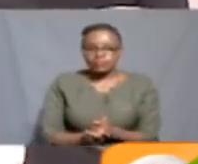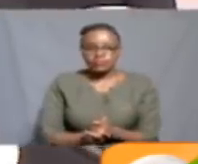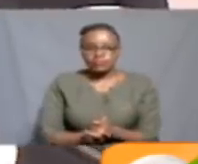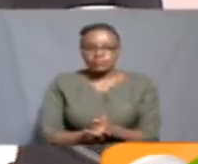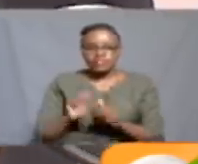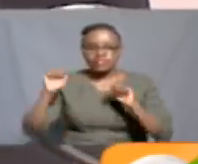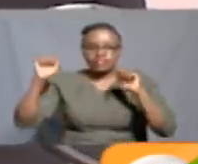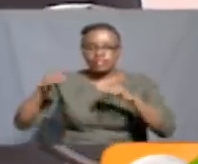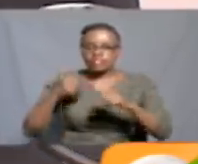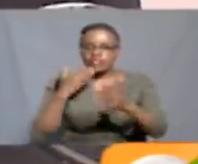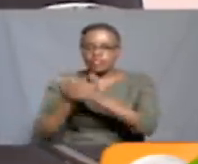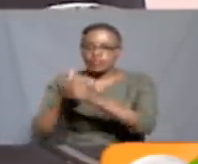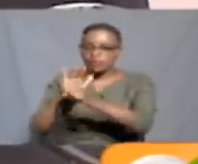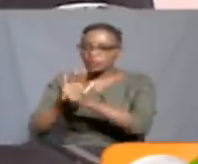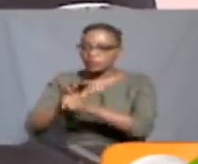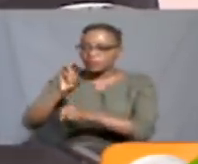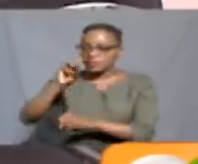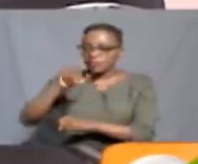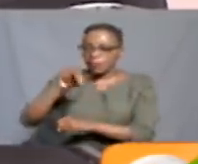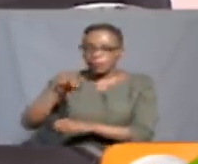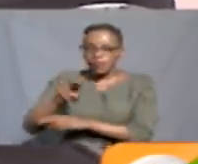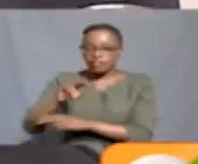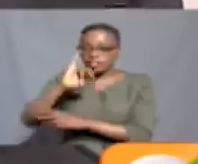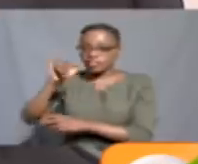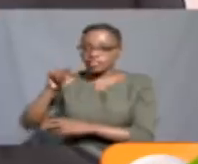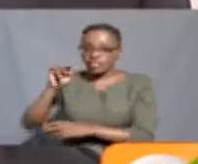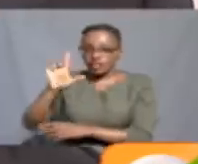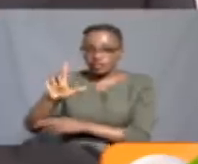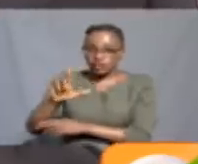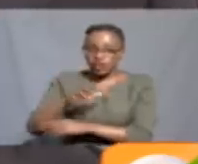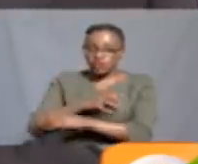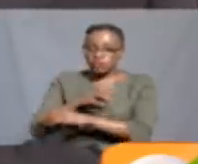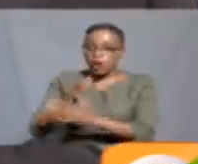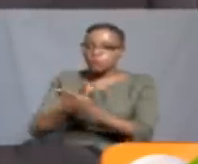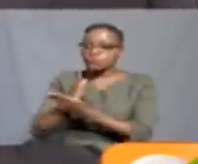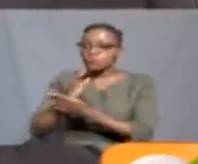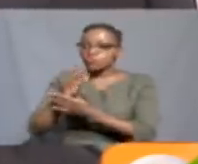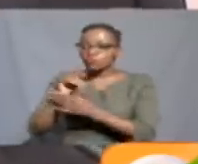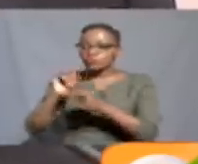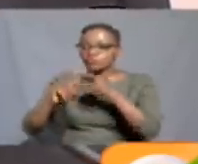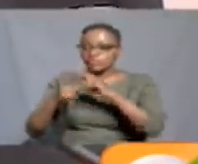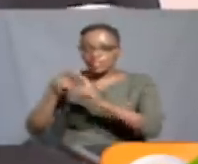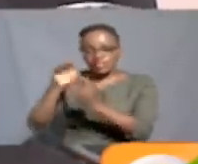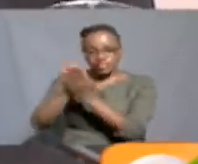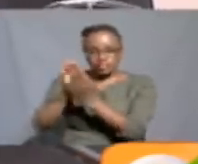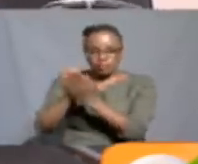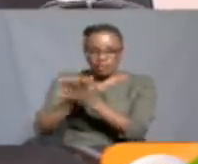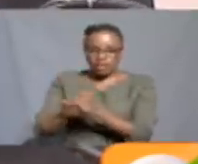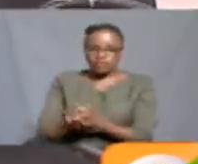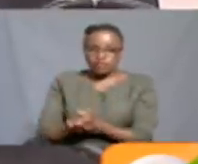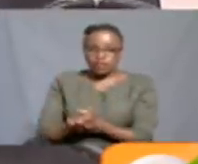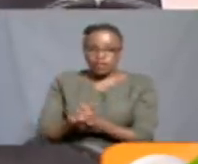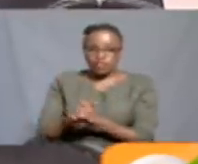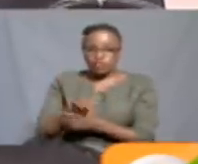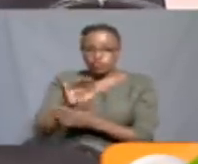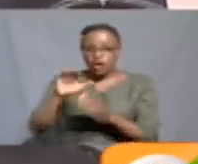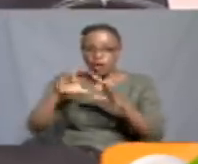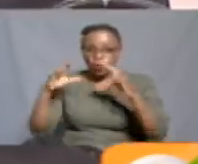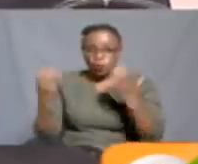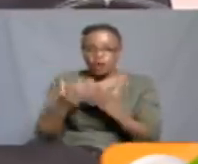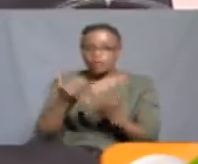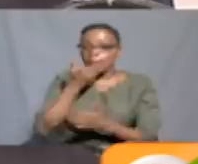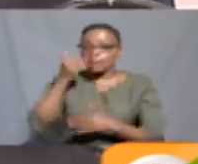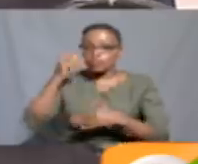Yeah. Thanks, Manu. Jeff Kinegalai, powered by Standard Chartered. Standard Chartered, your world is